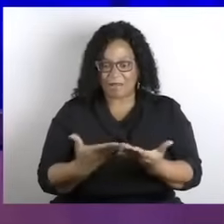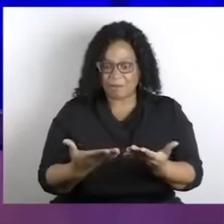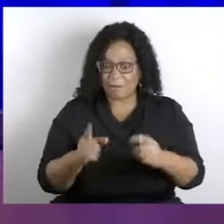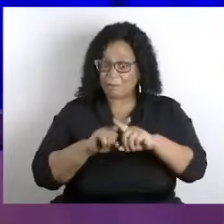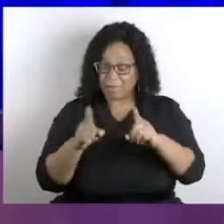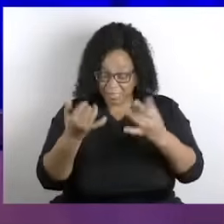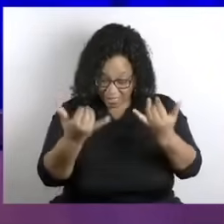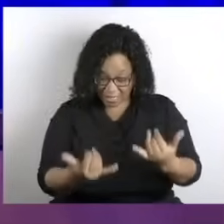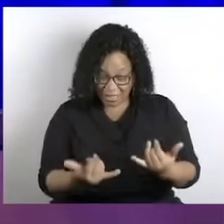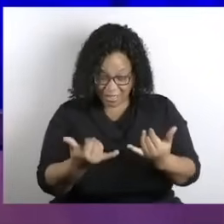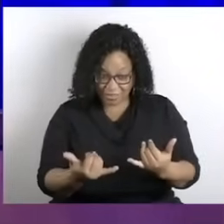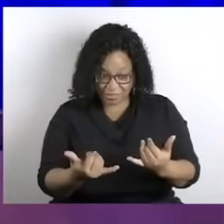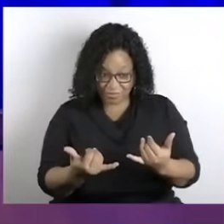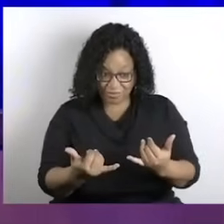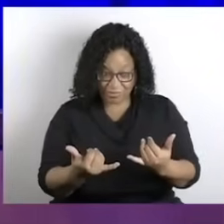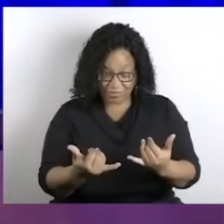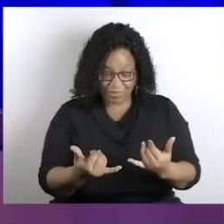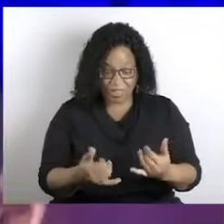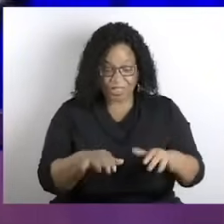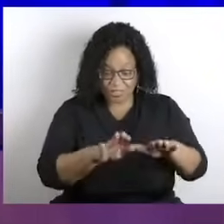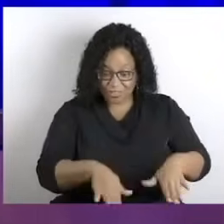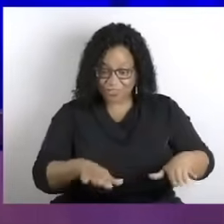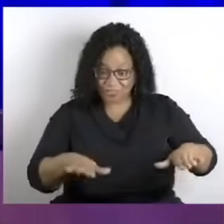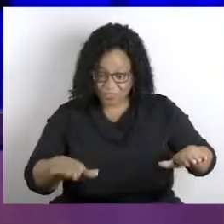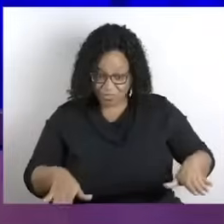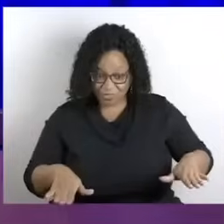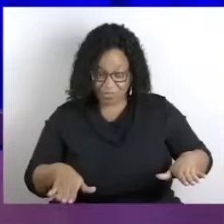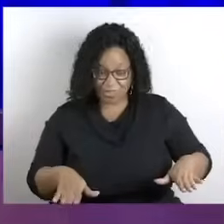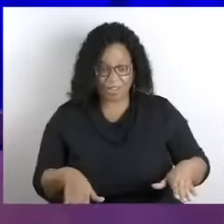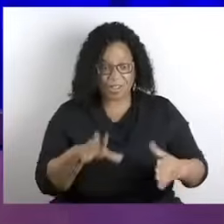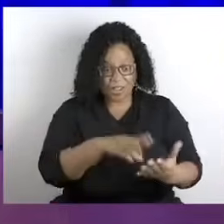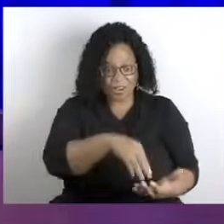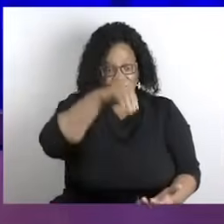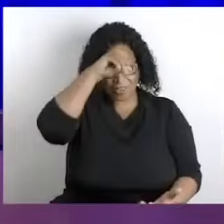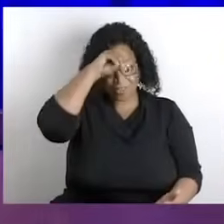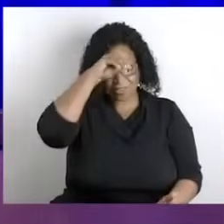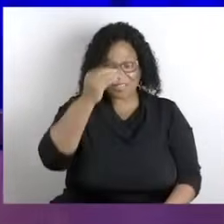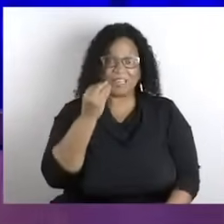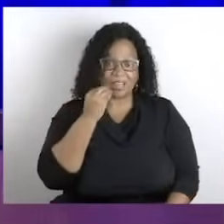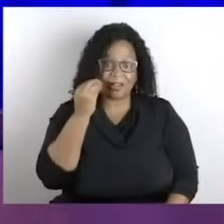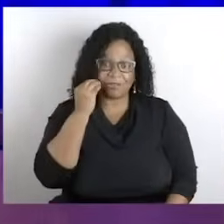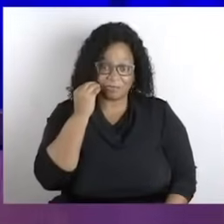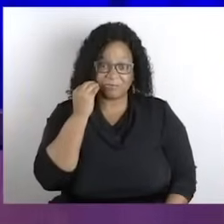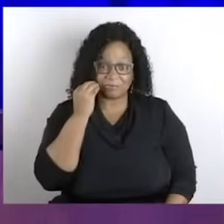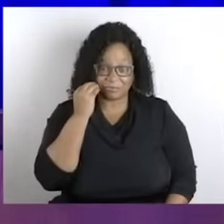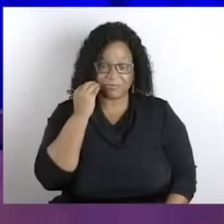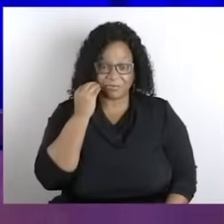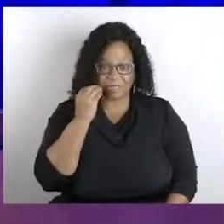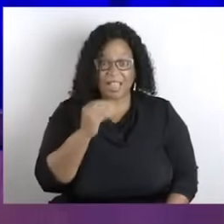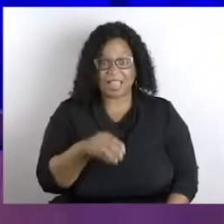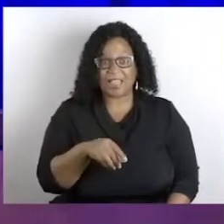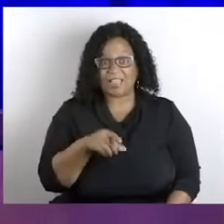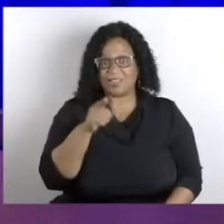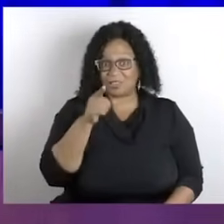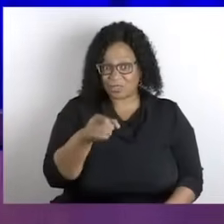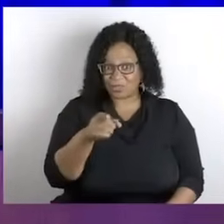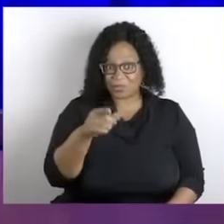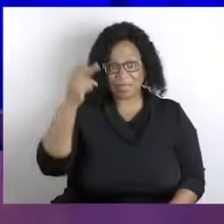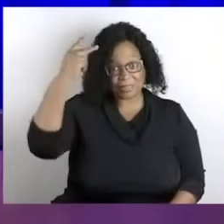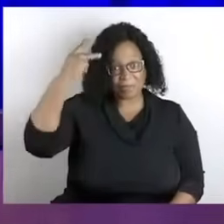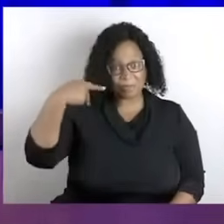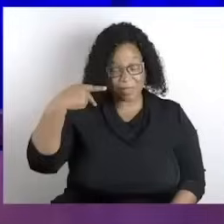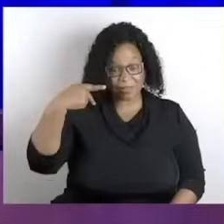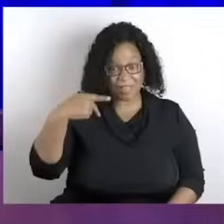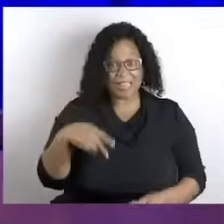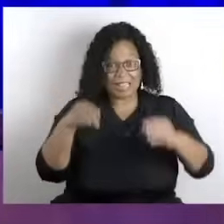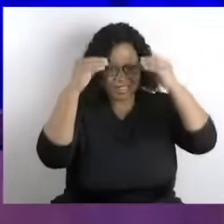them, having to go through a school day in your house while you're trying to work from home, and now you're juggling more balls than you ever anticipated.